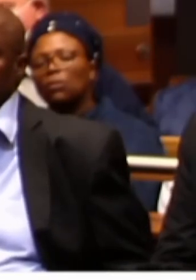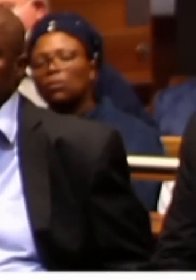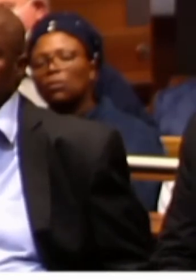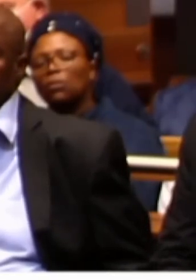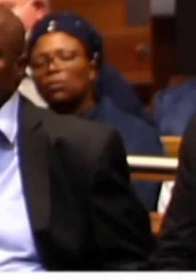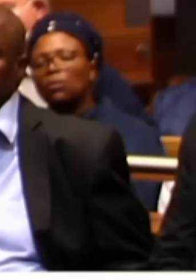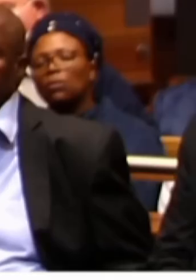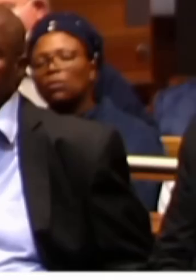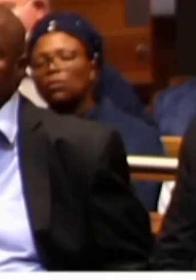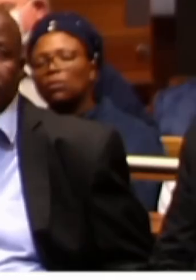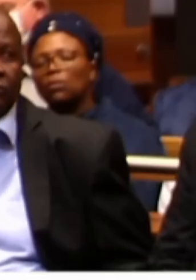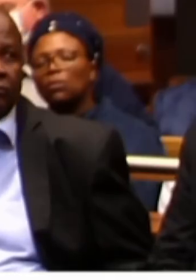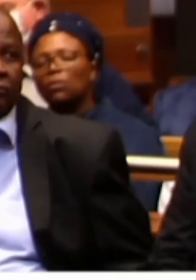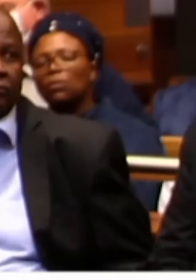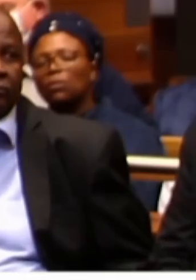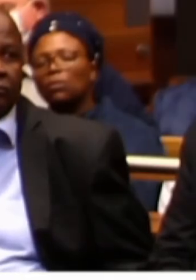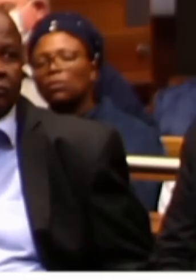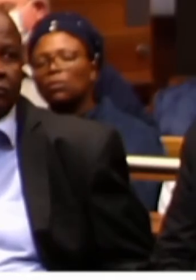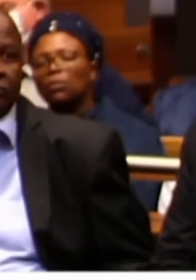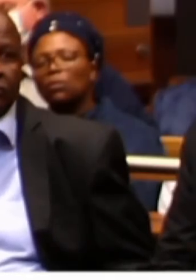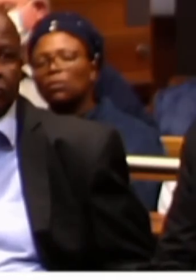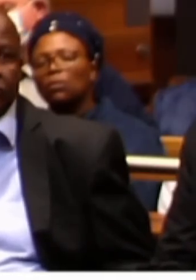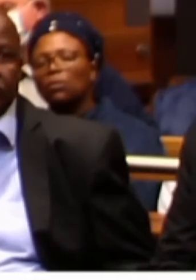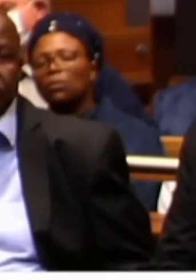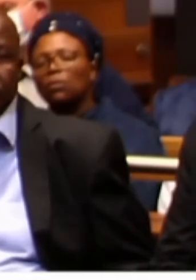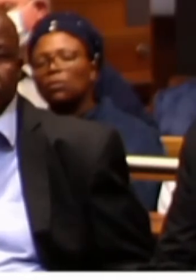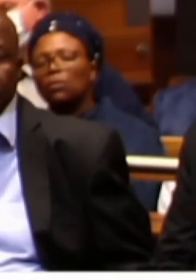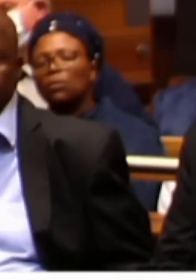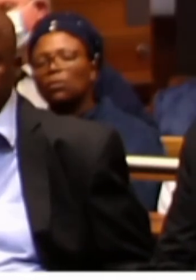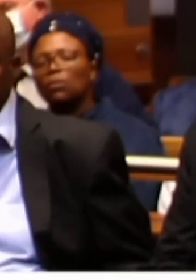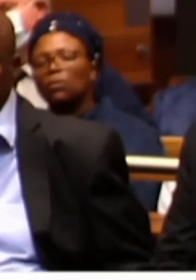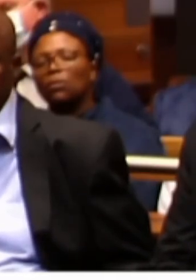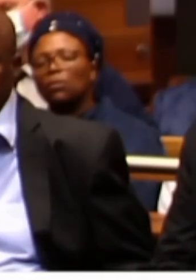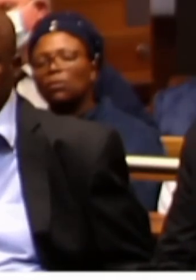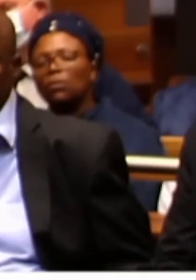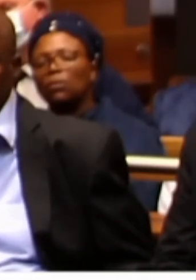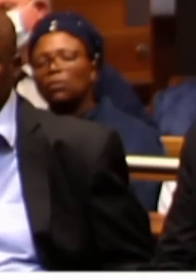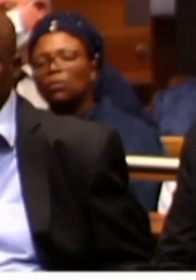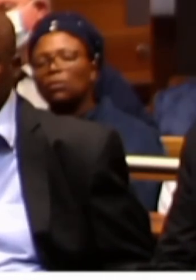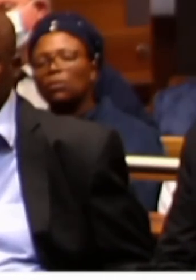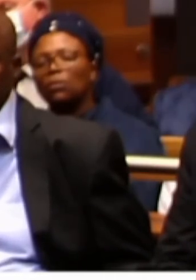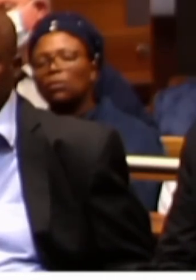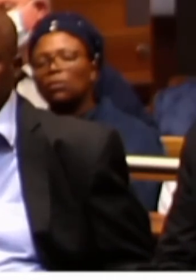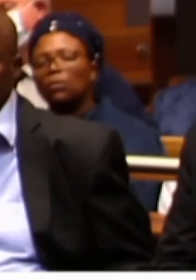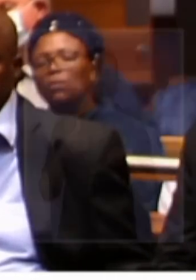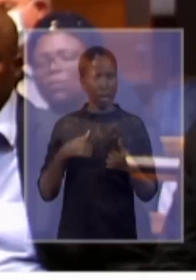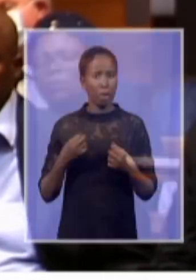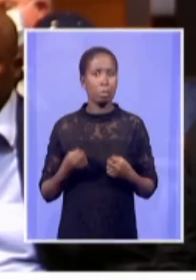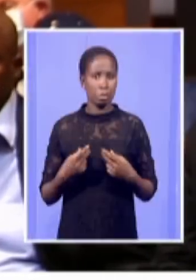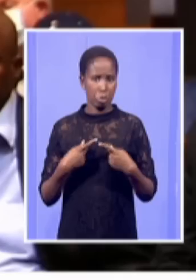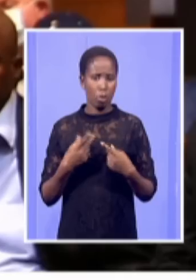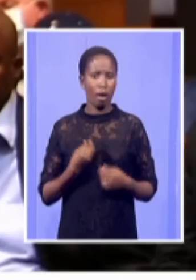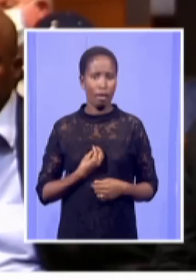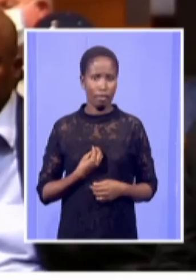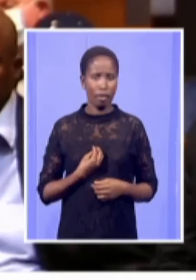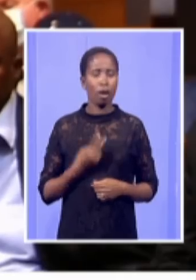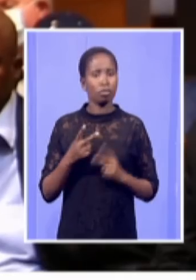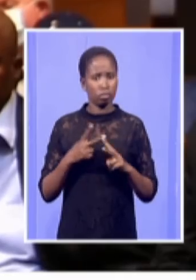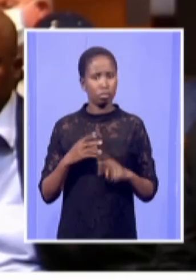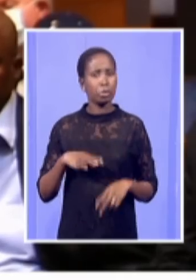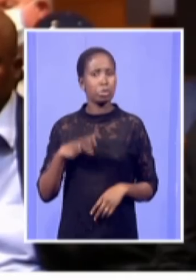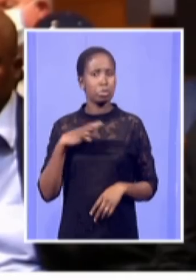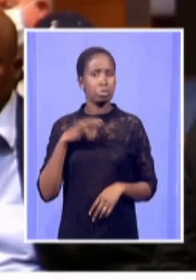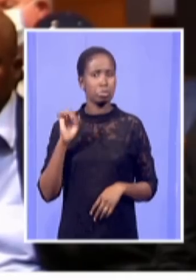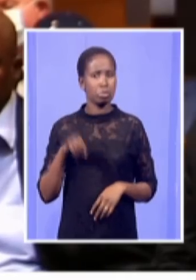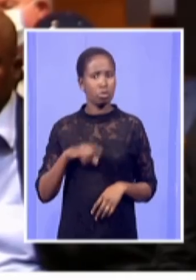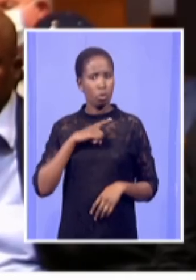clear that if it was my intention to abscond and not to stand my trial, I have had ample opportunity to do so. Confident that I